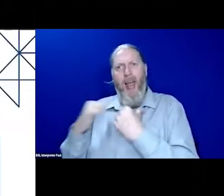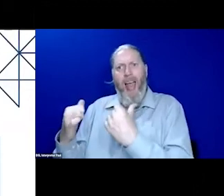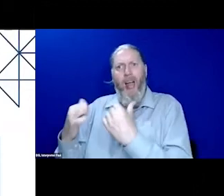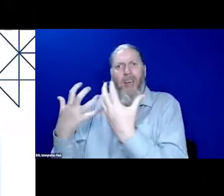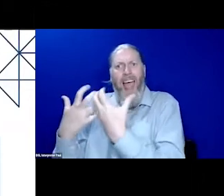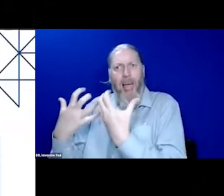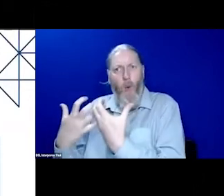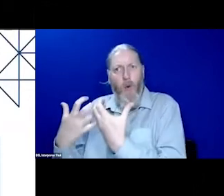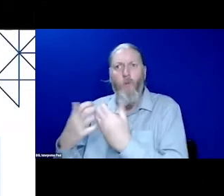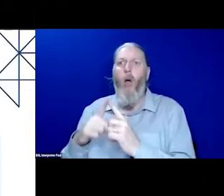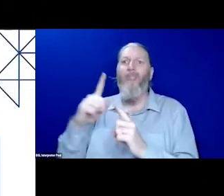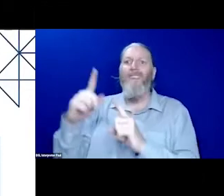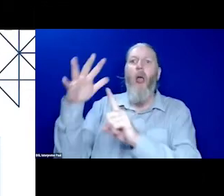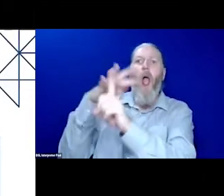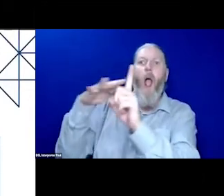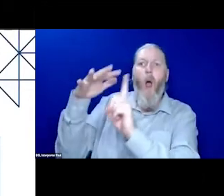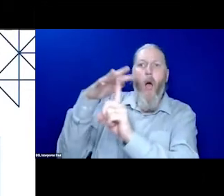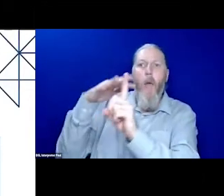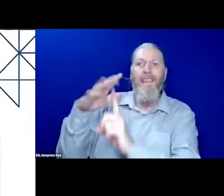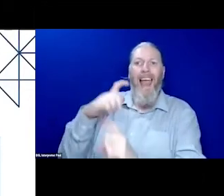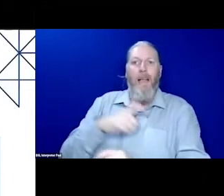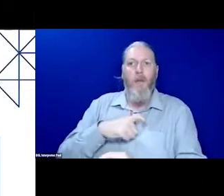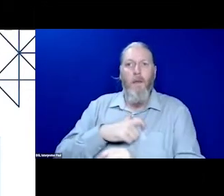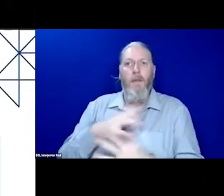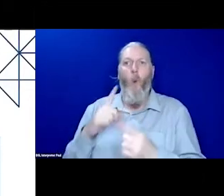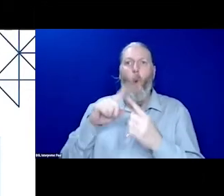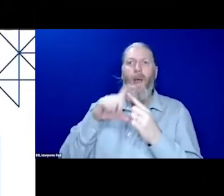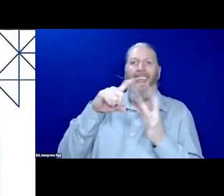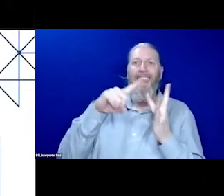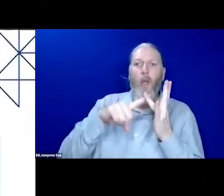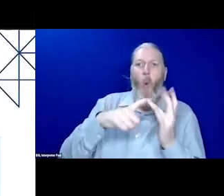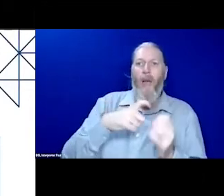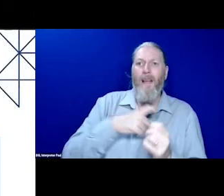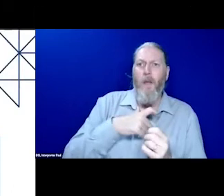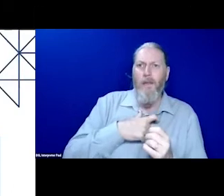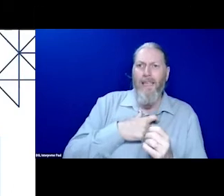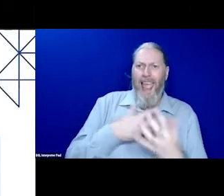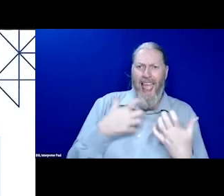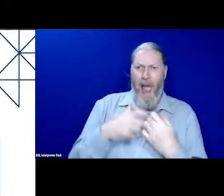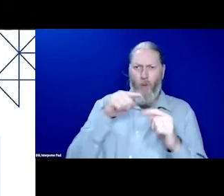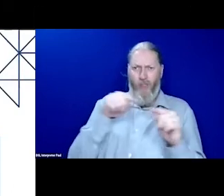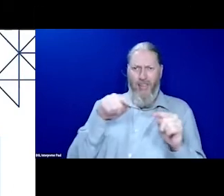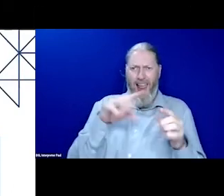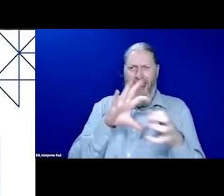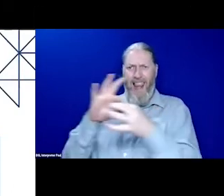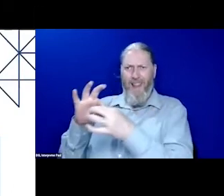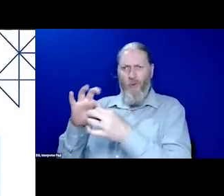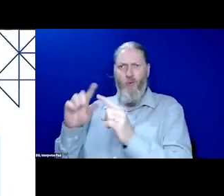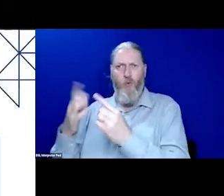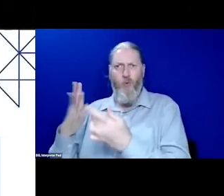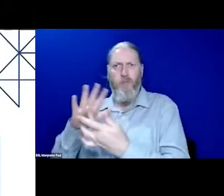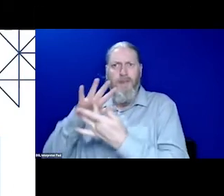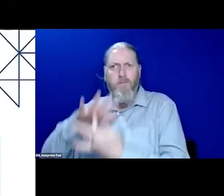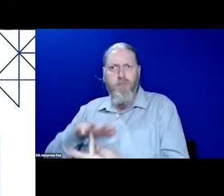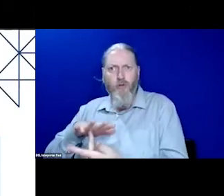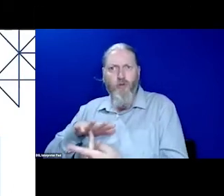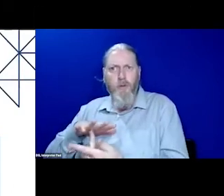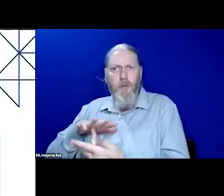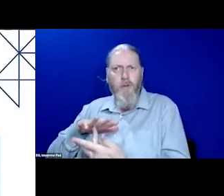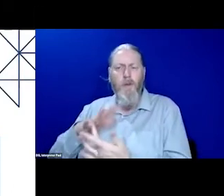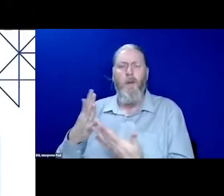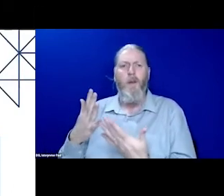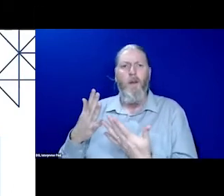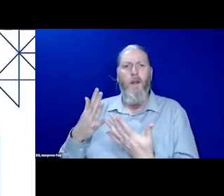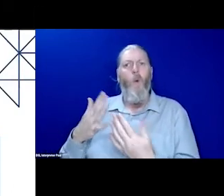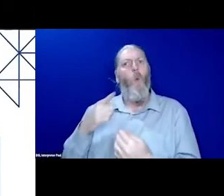anxiety and eco-anxiety, how does that relate to conditions like anxiety and depression that are what we usually look at